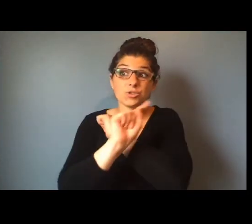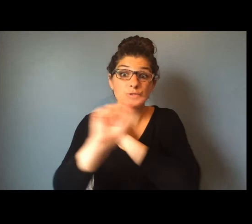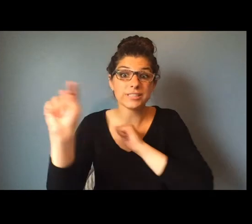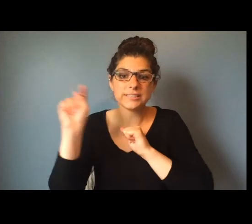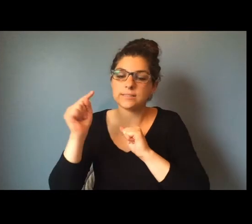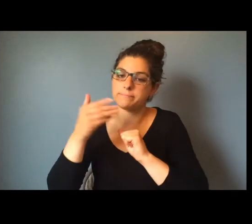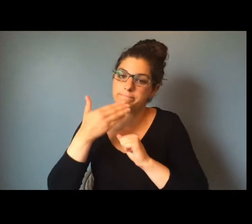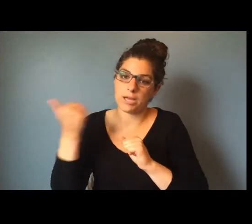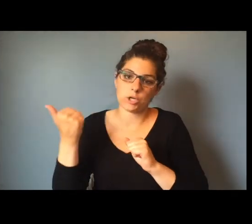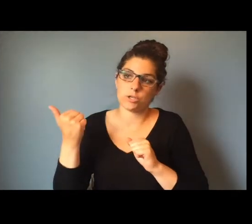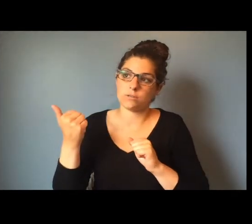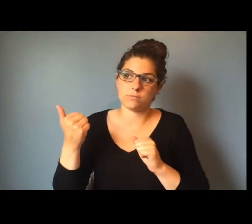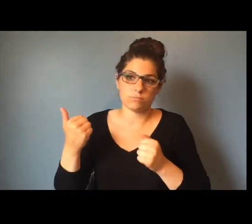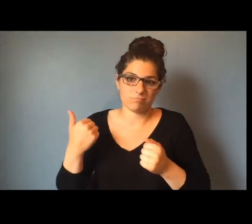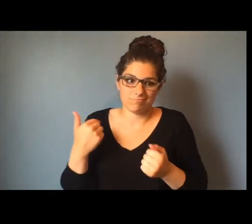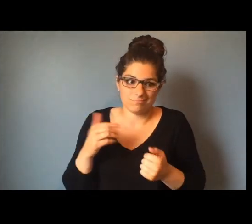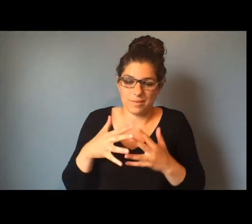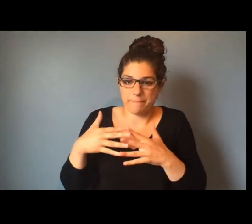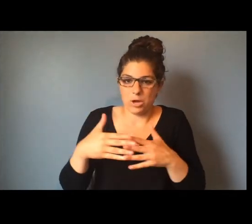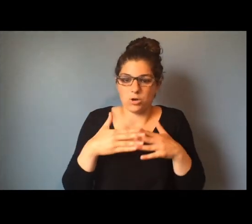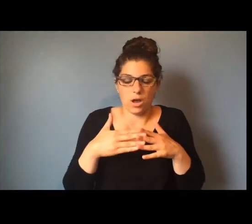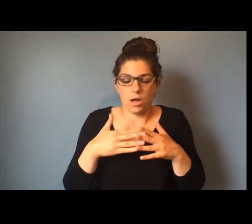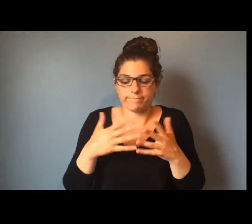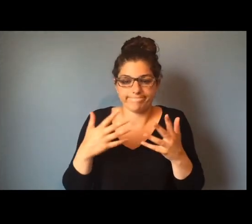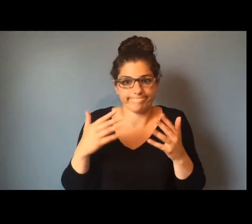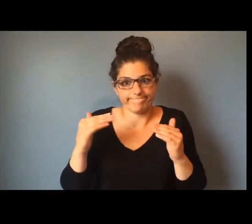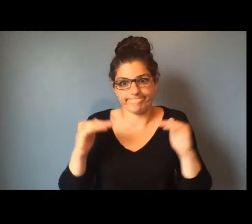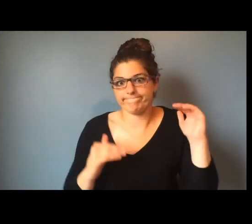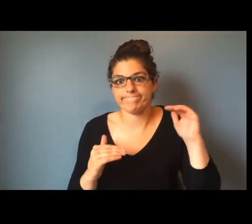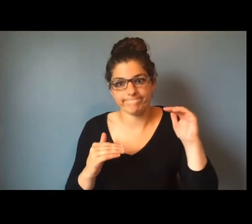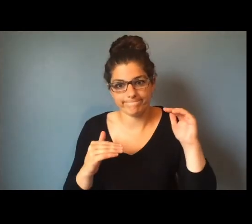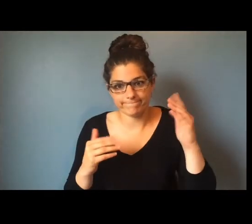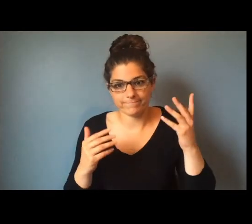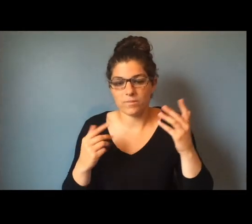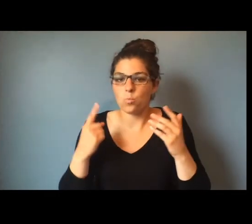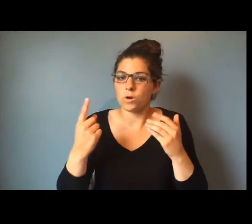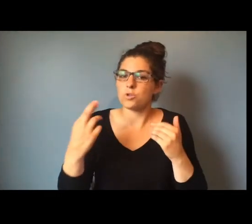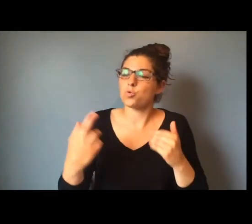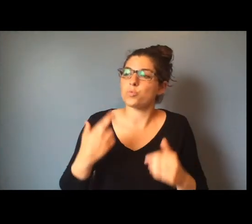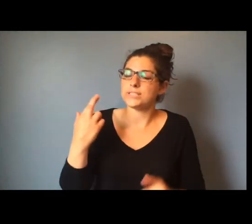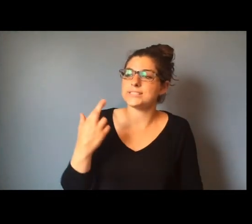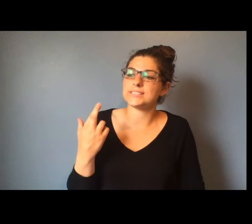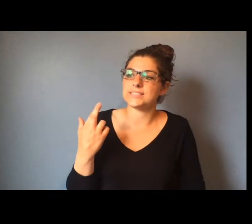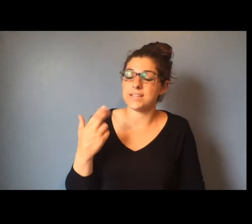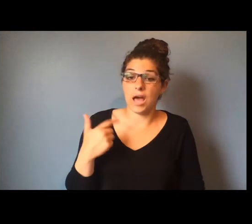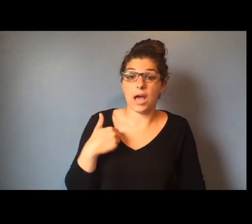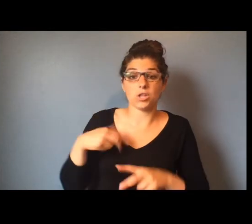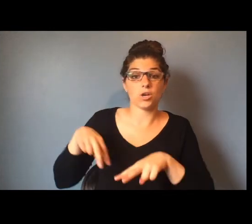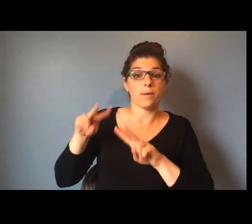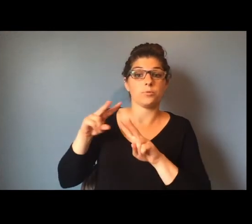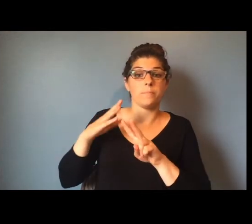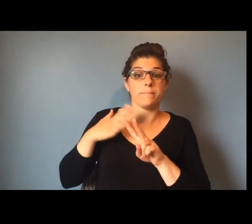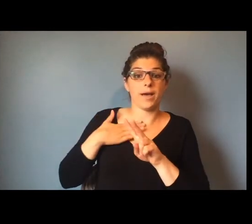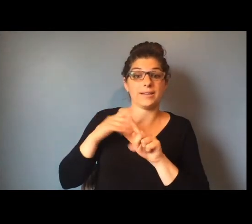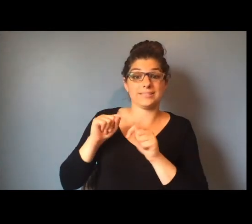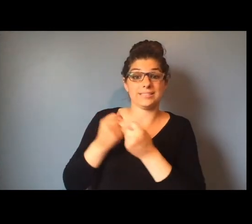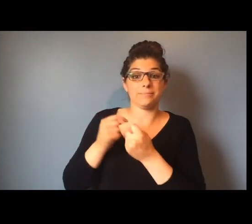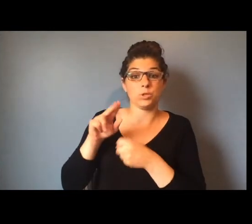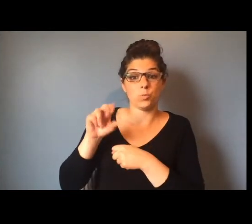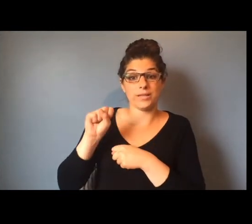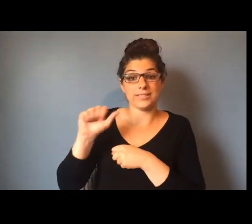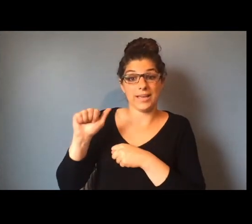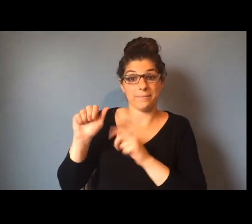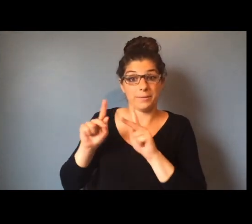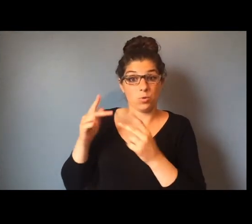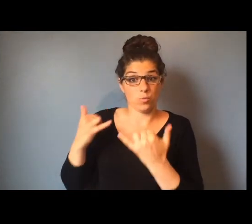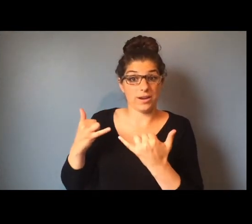of equality amongst Paralympians and Olympians. I think that one of the reasons why I look up to my fellow Team USA Paralympians